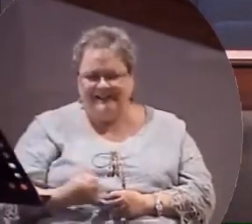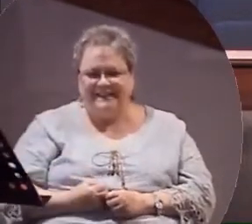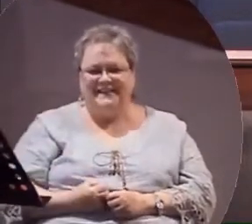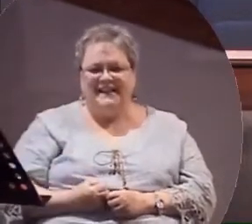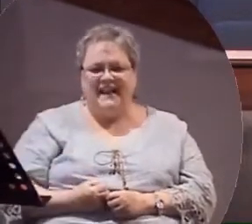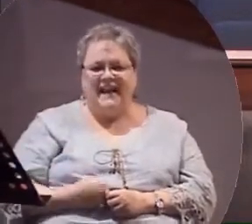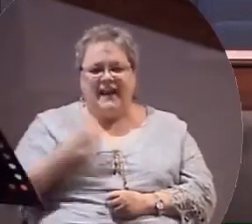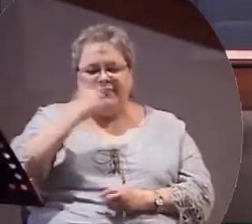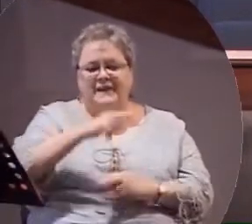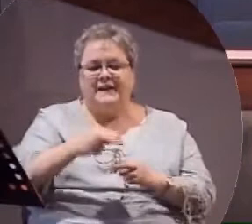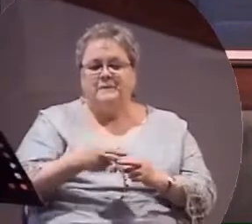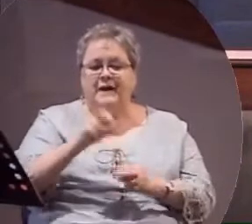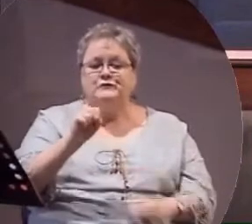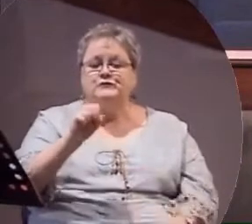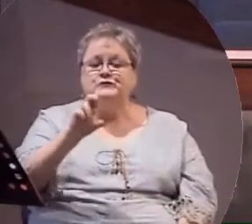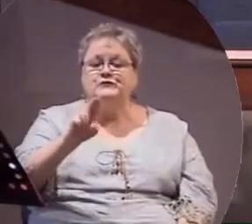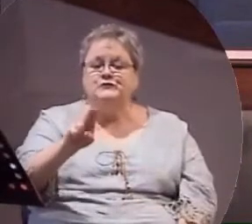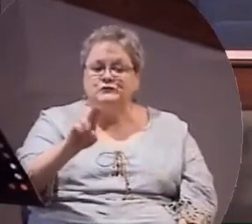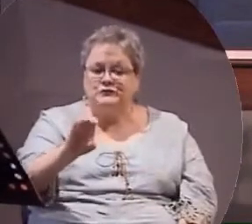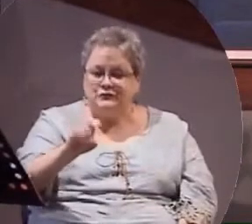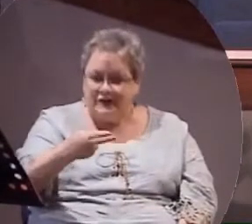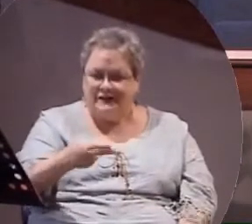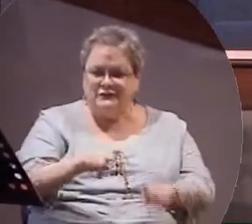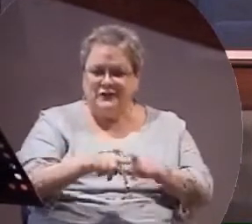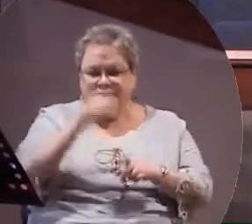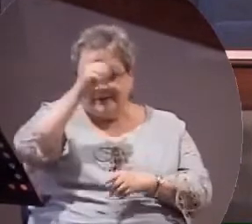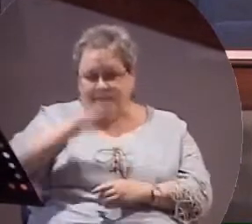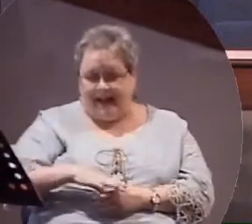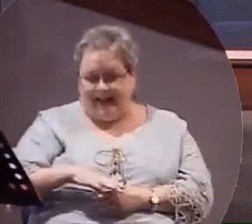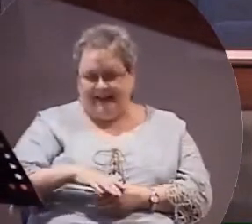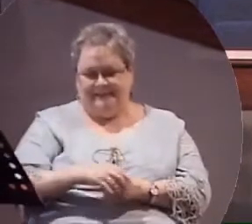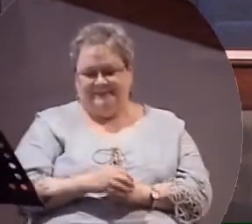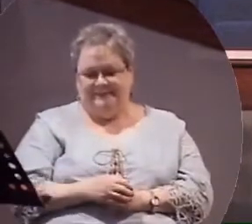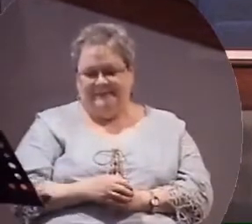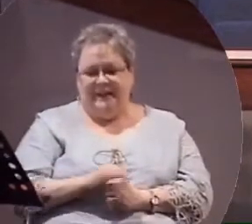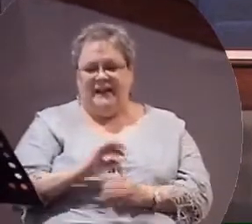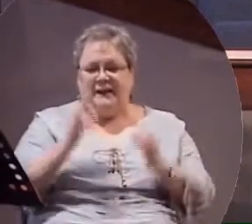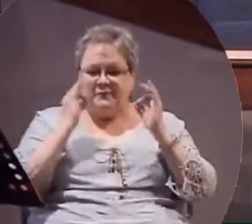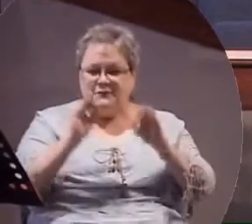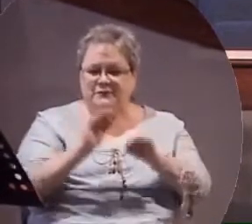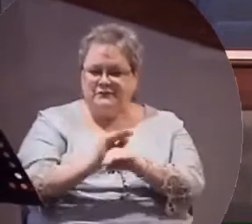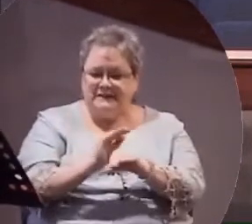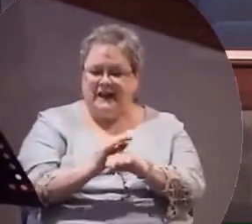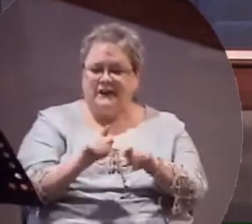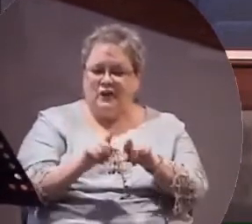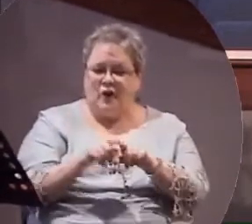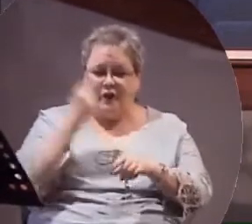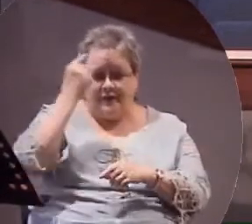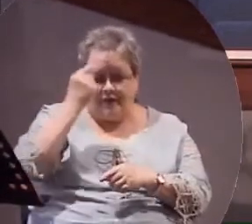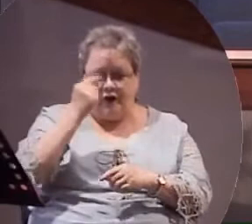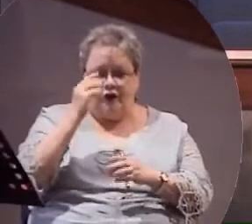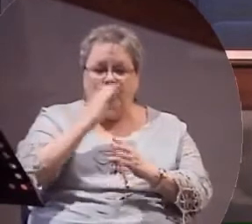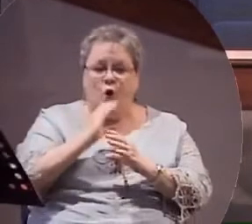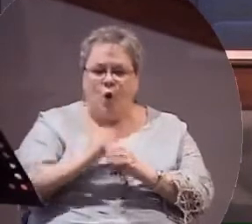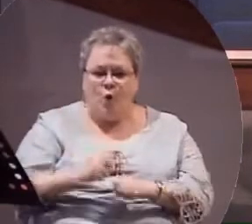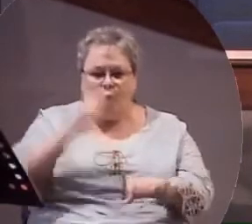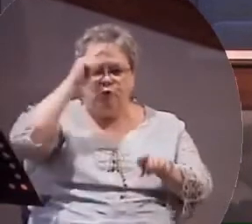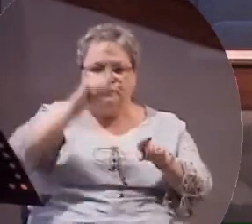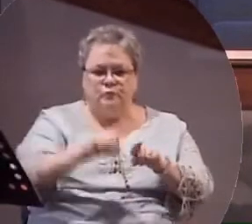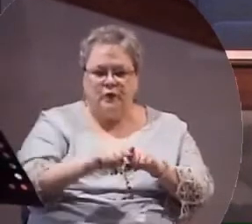thinking of such as a man. And I'm preaching tonight on that thought, old